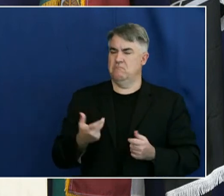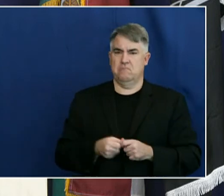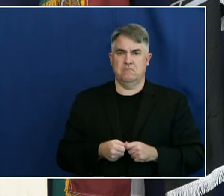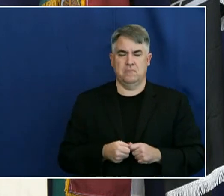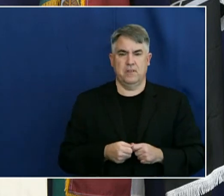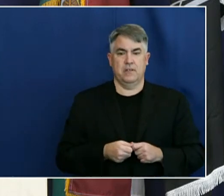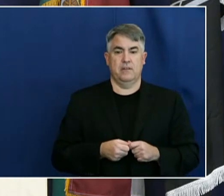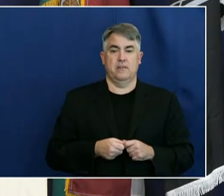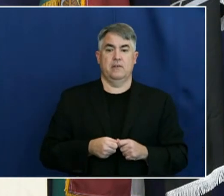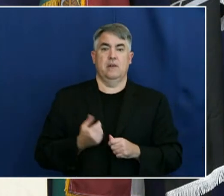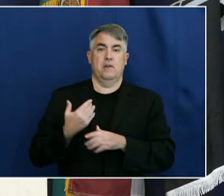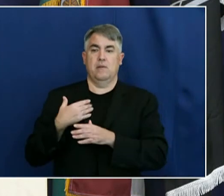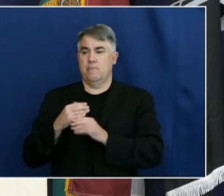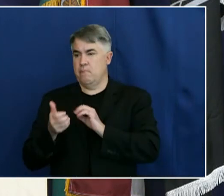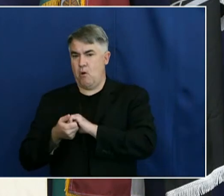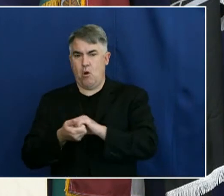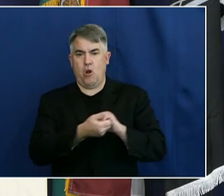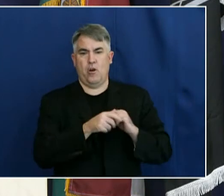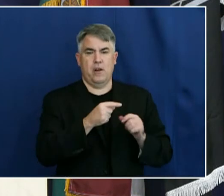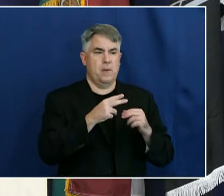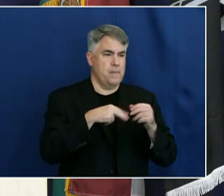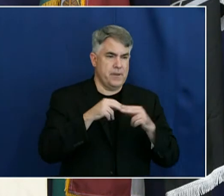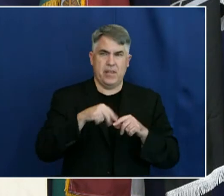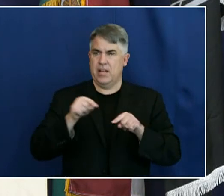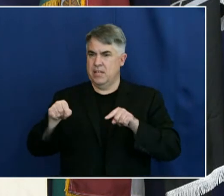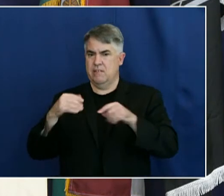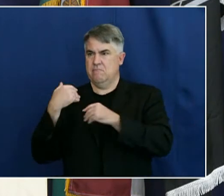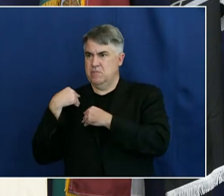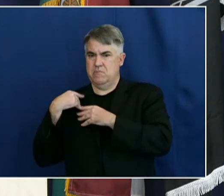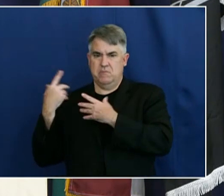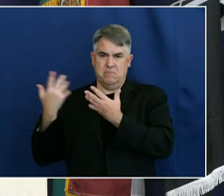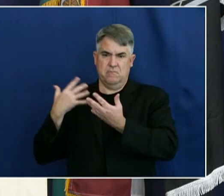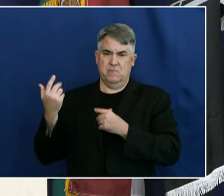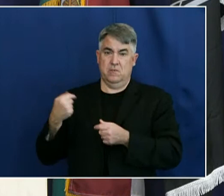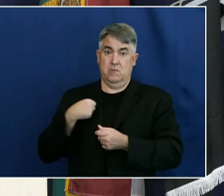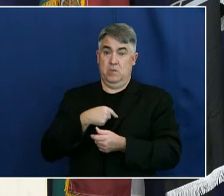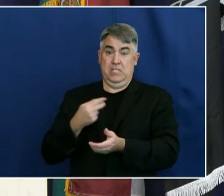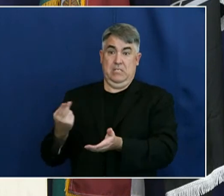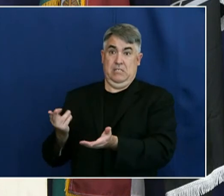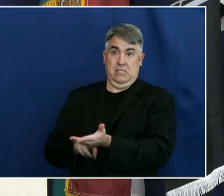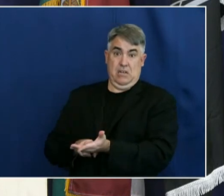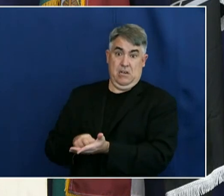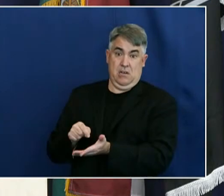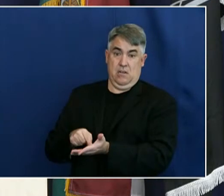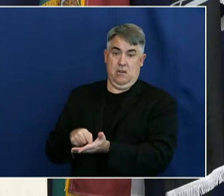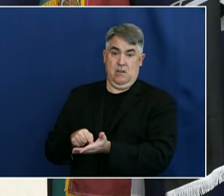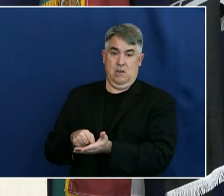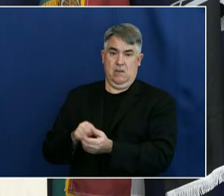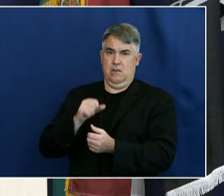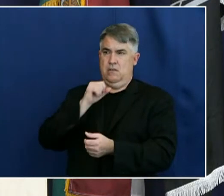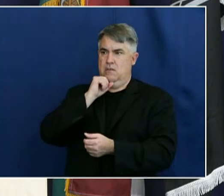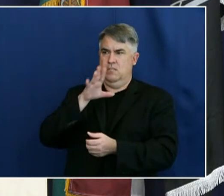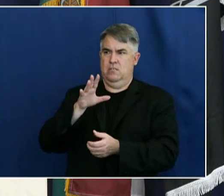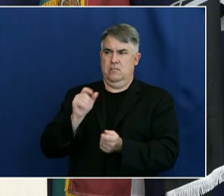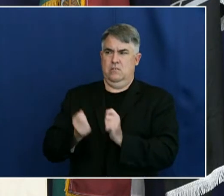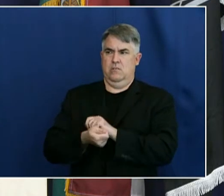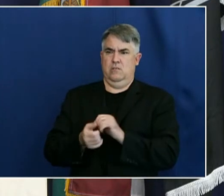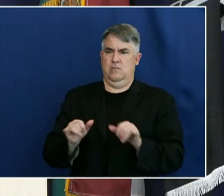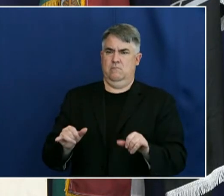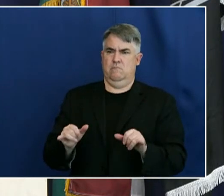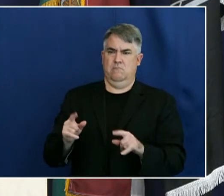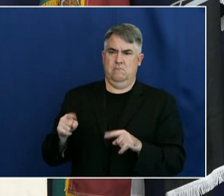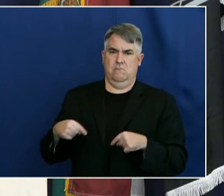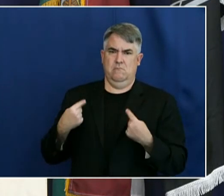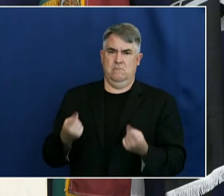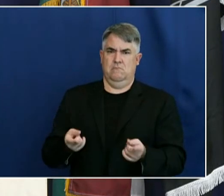that we have in place. So I didn't think at the outset there would be any significant change from this, from how we were operating, and we still have not seen